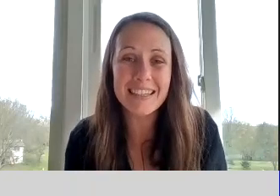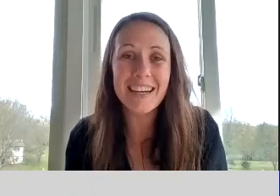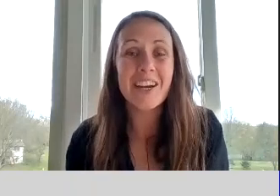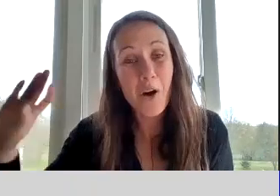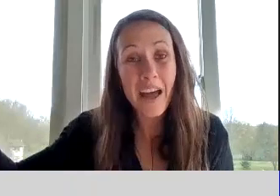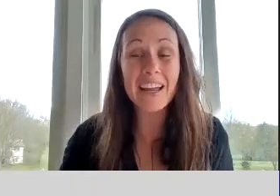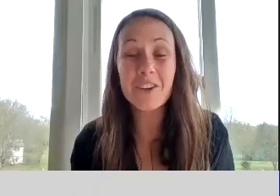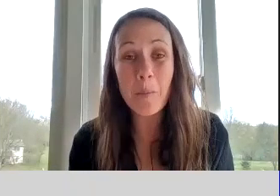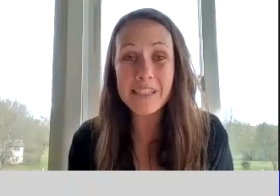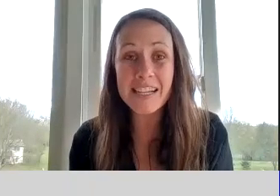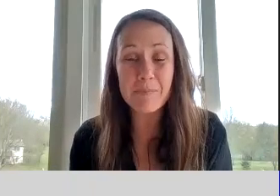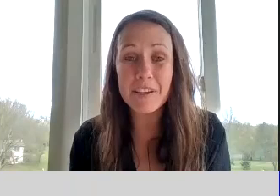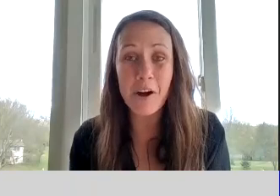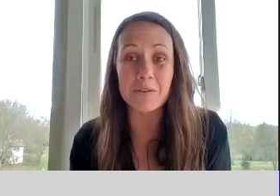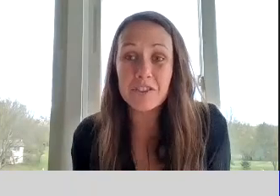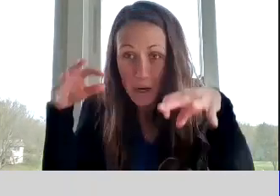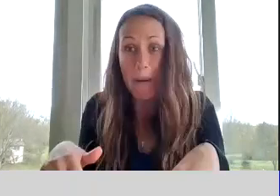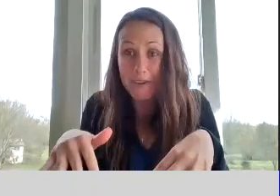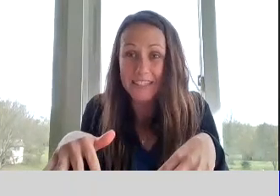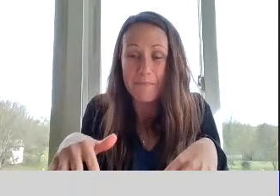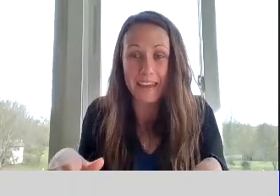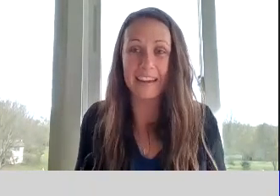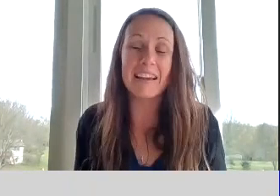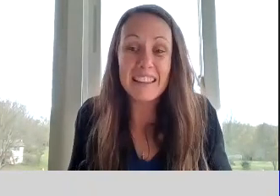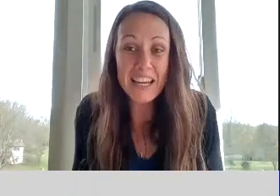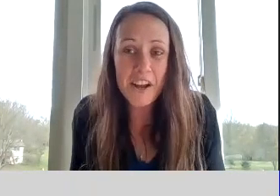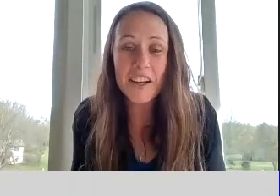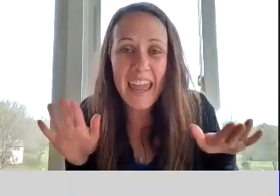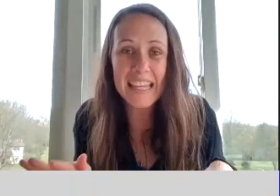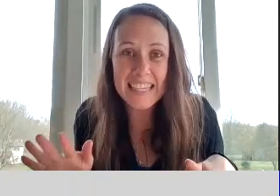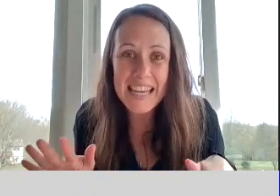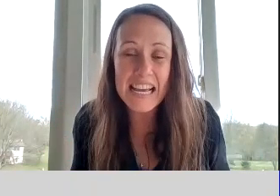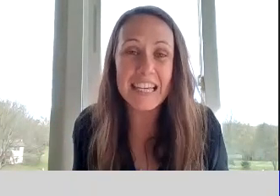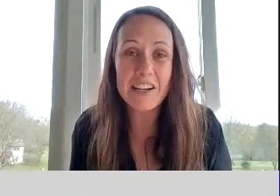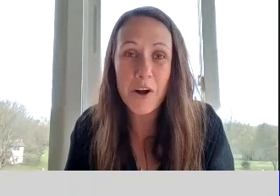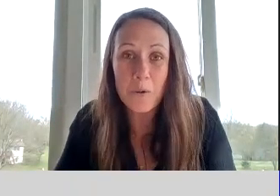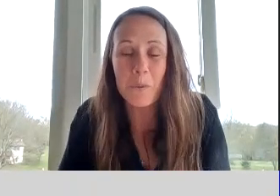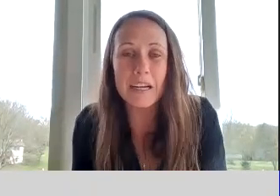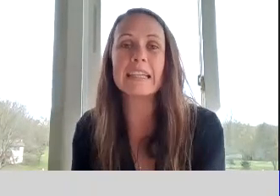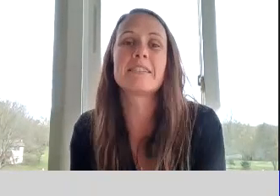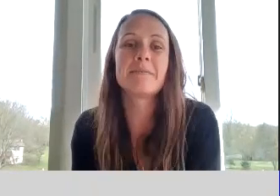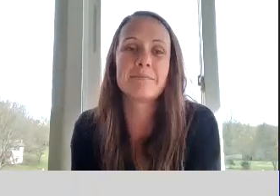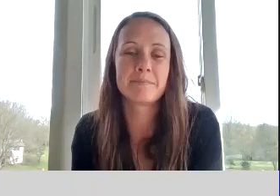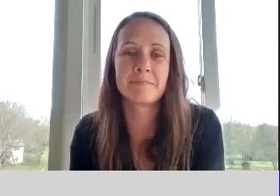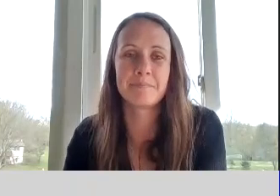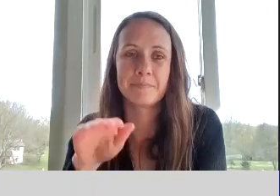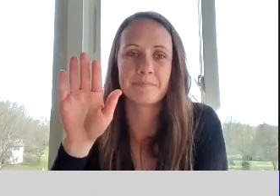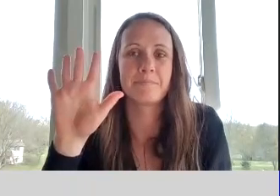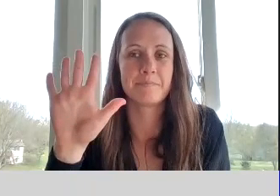goat. Go ahead, go pretend to be a goat. Jump up on something. Land on your hands and knees like a goat would.